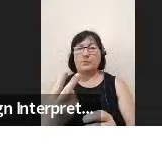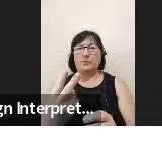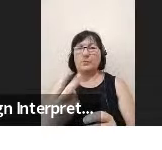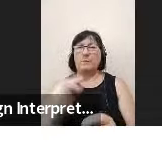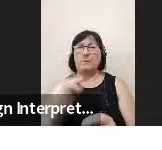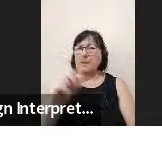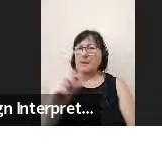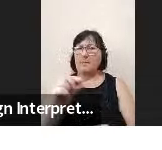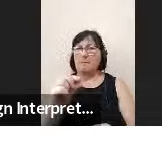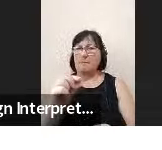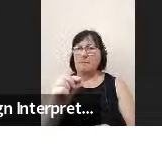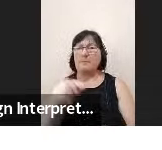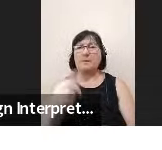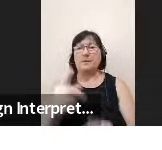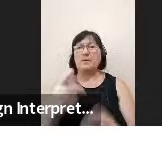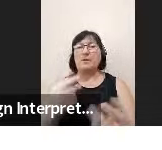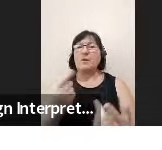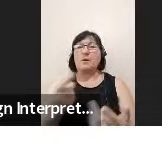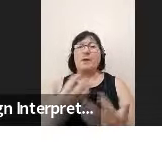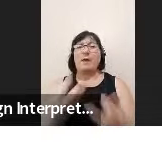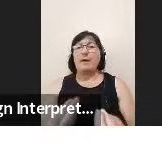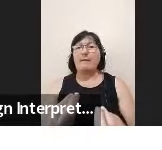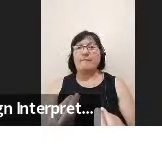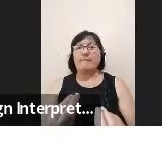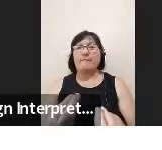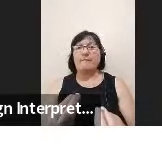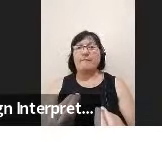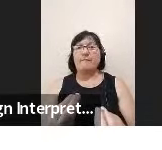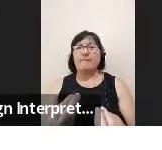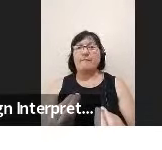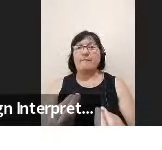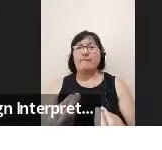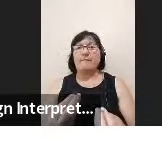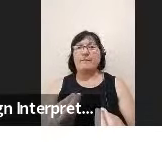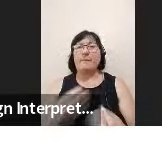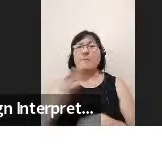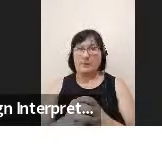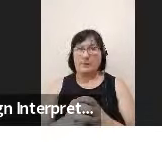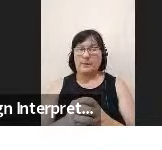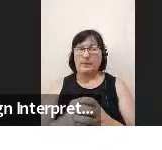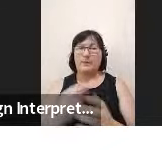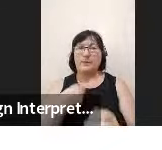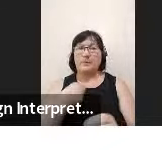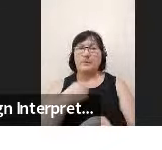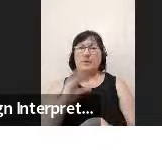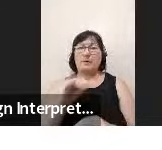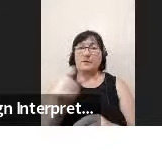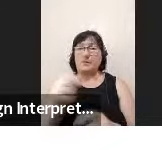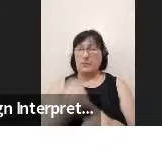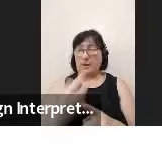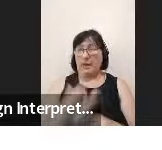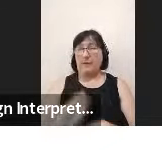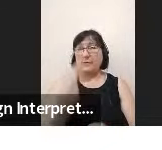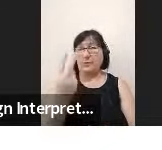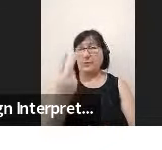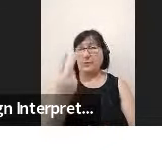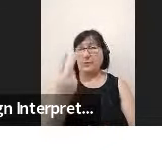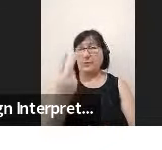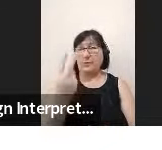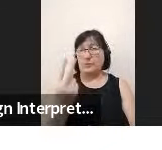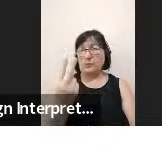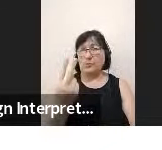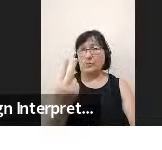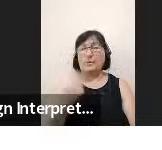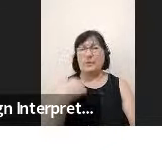them to be. However, we are requesting that if you could have 2 for now, then we know at least there's people within your company